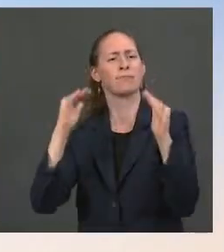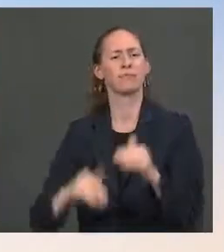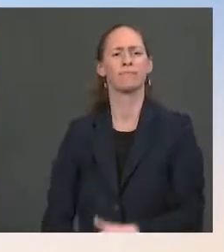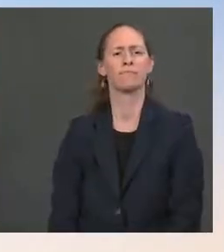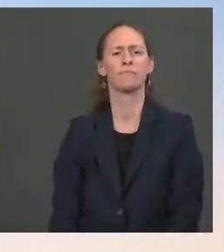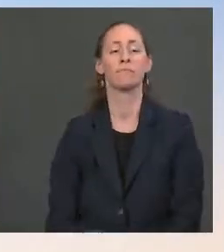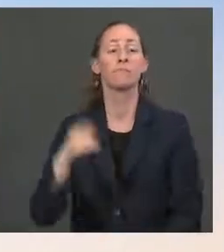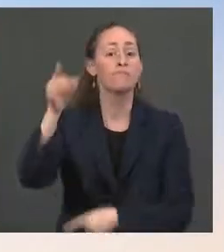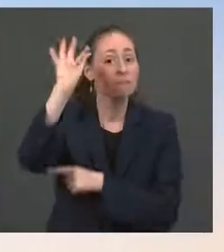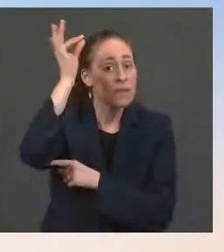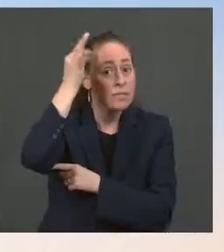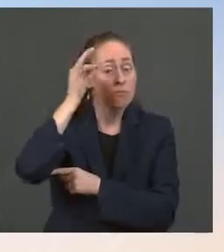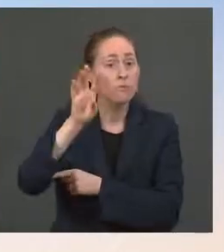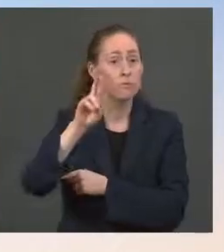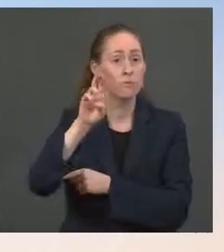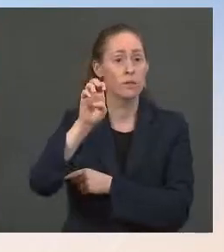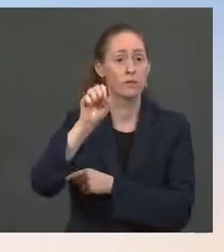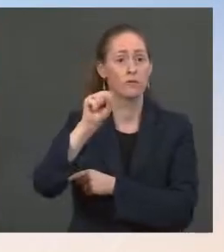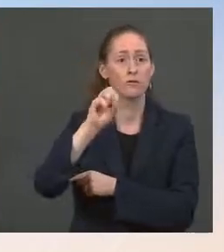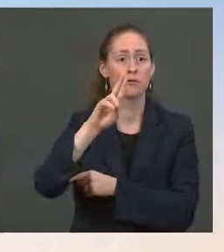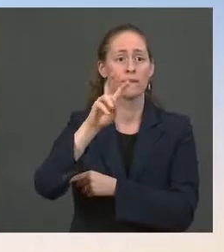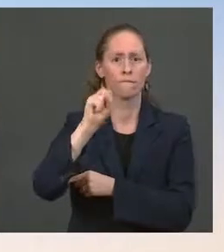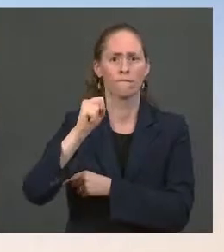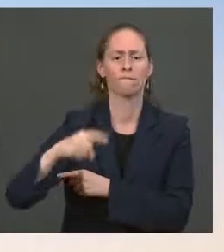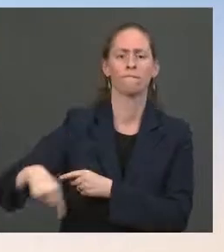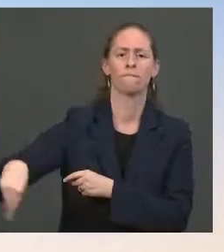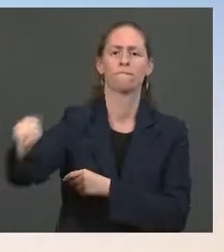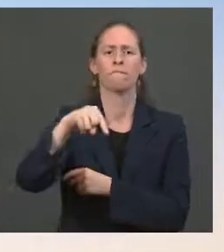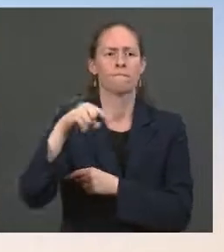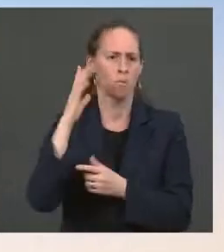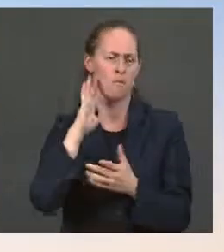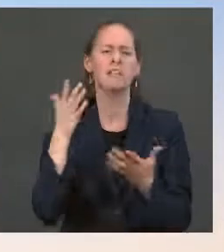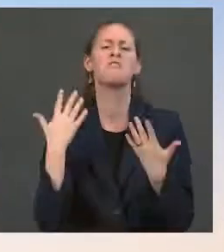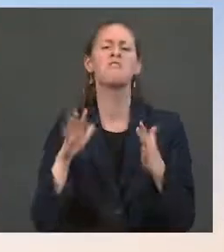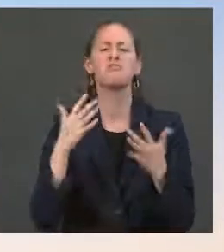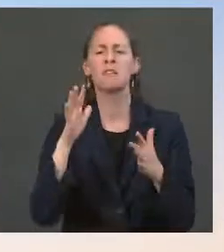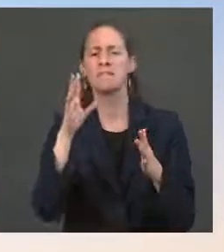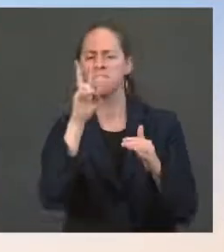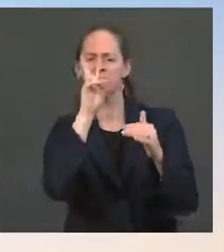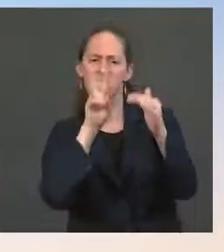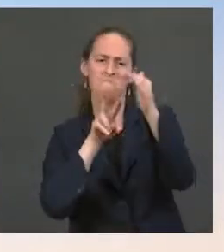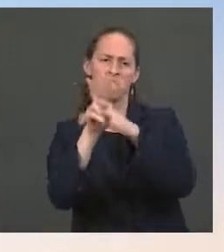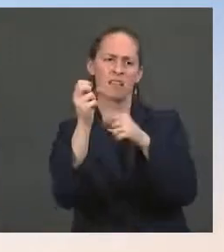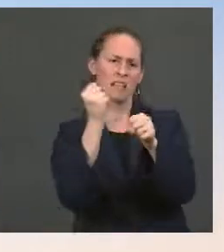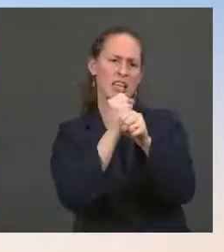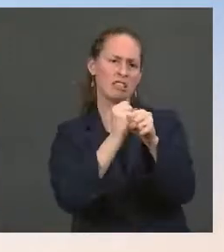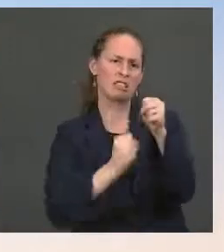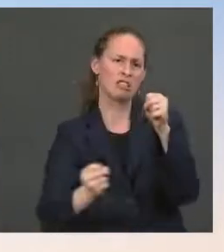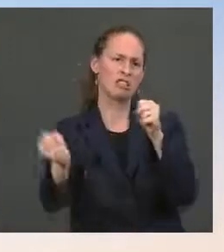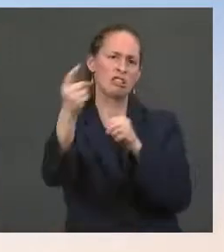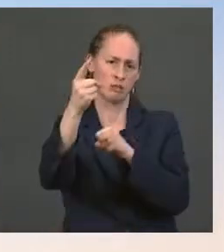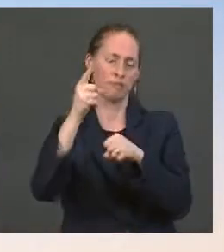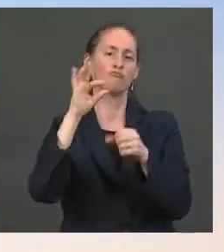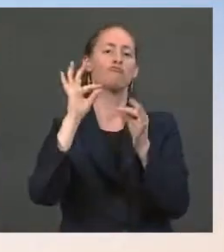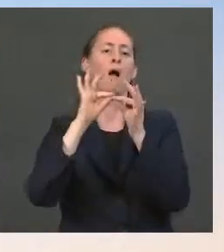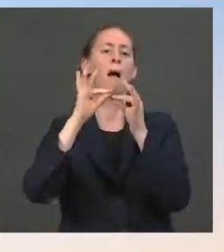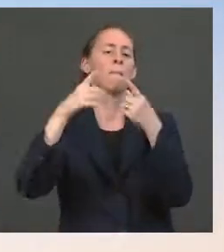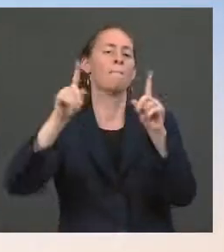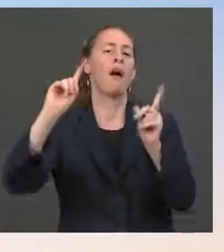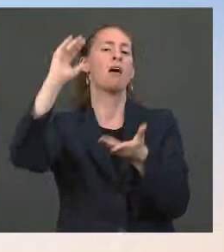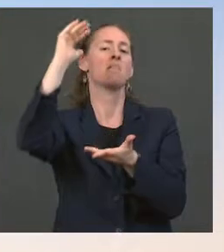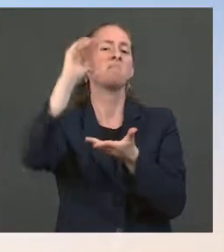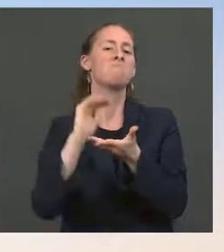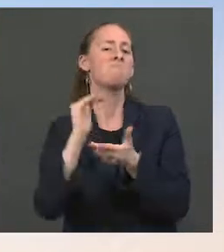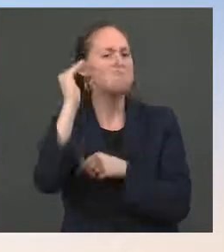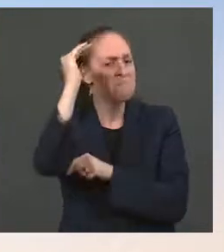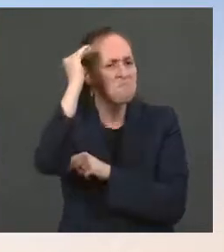to project that inflation will come down in the next year, and we look to those projections. Obviously, it's under the purview specifically of the Federal